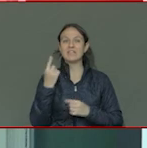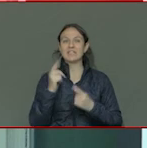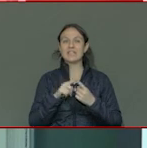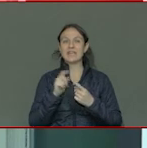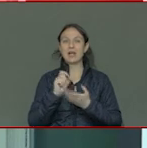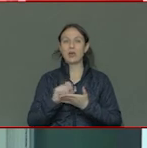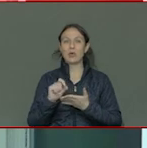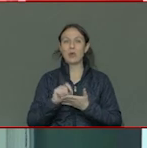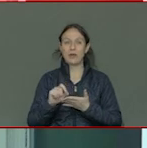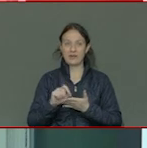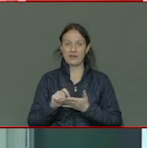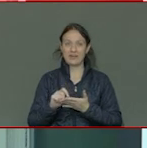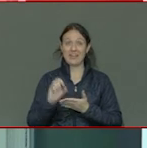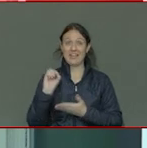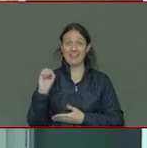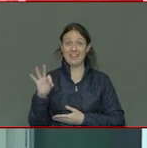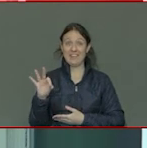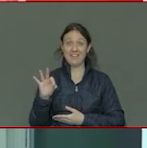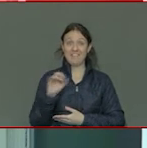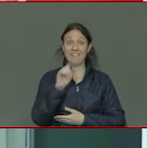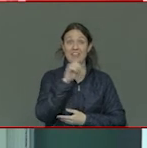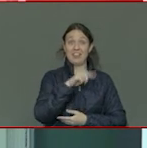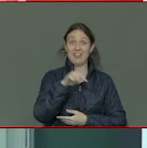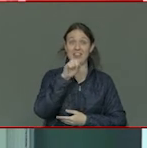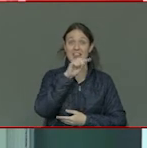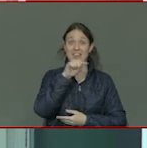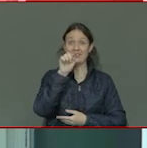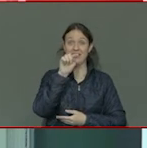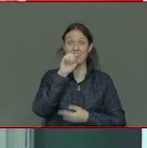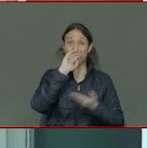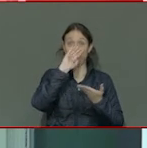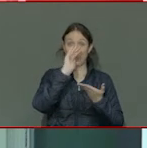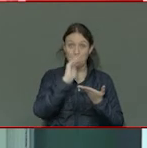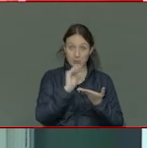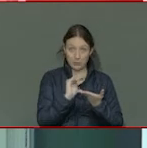if theta decrease,